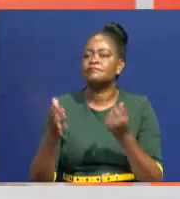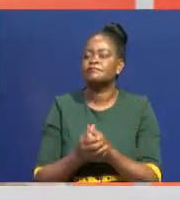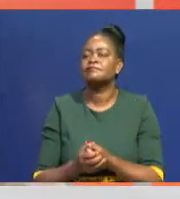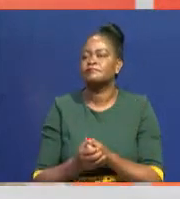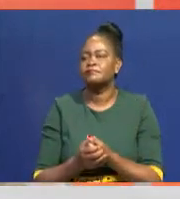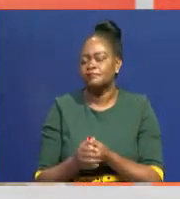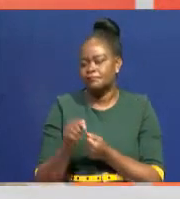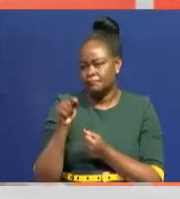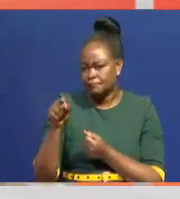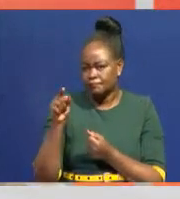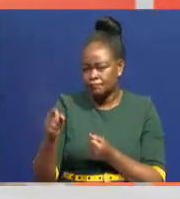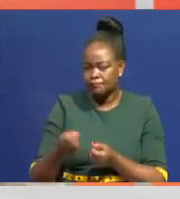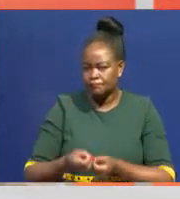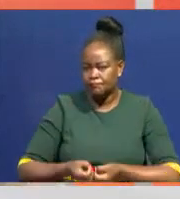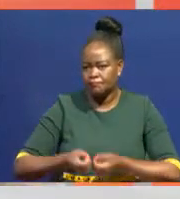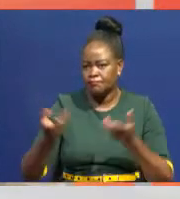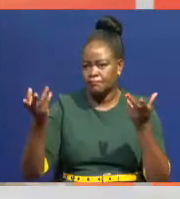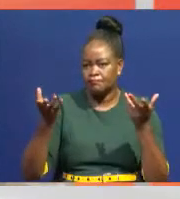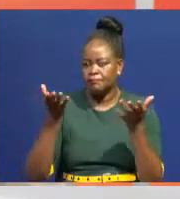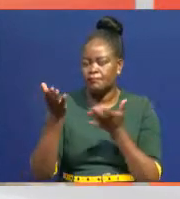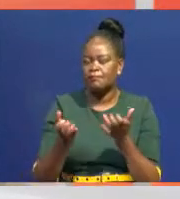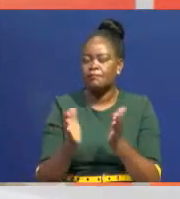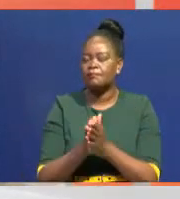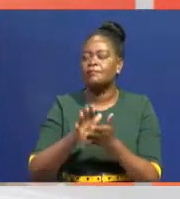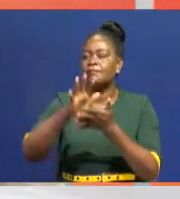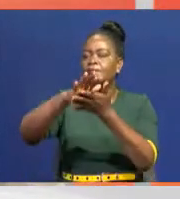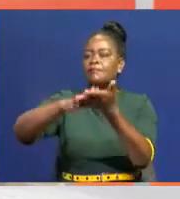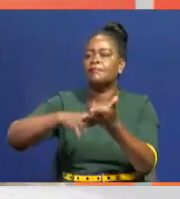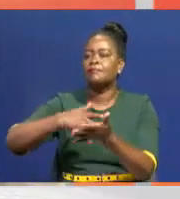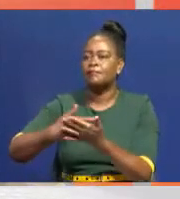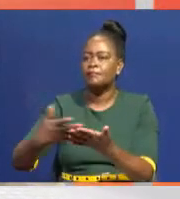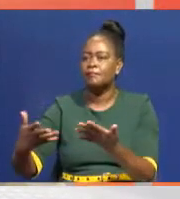for services and networks,